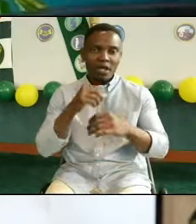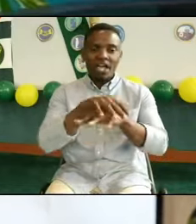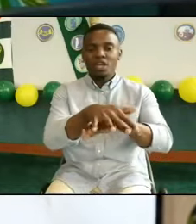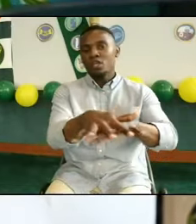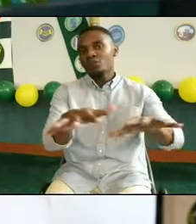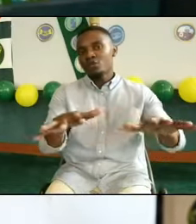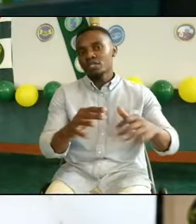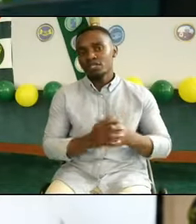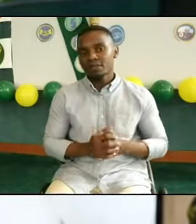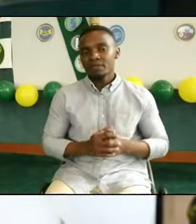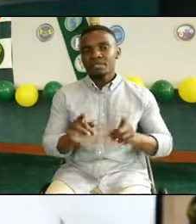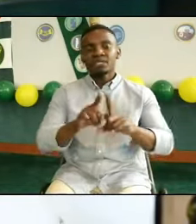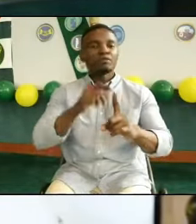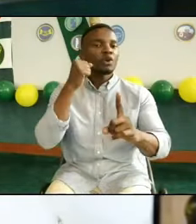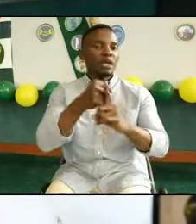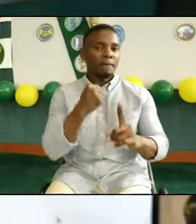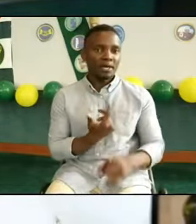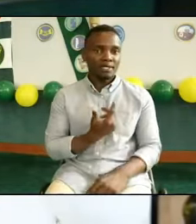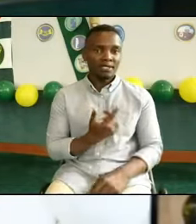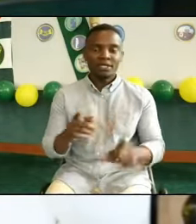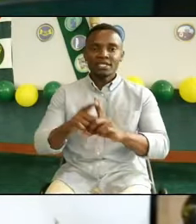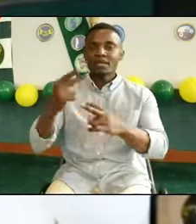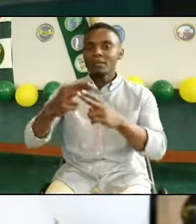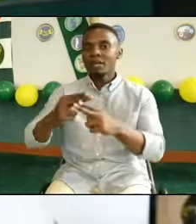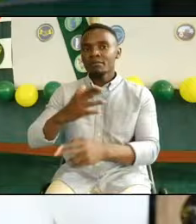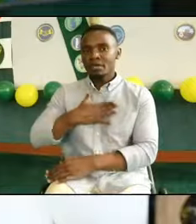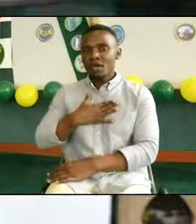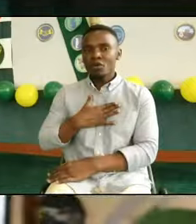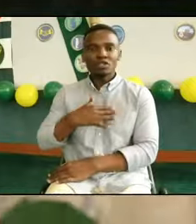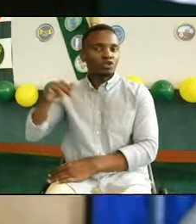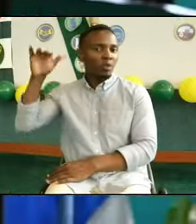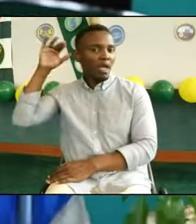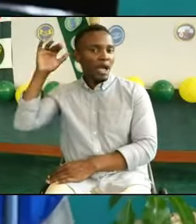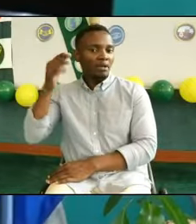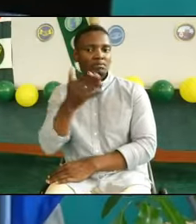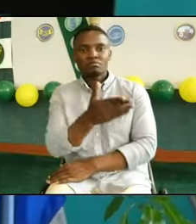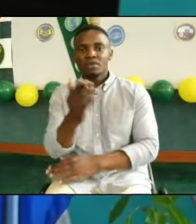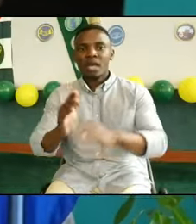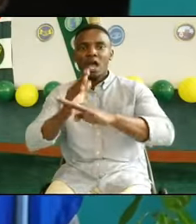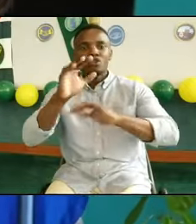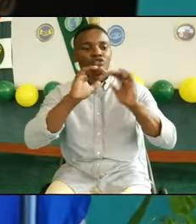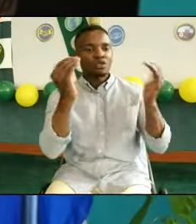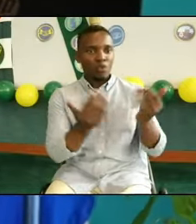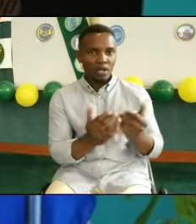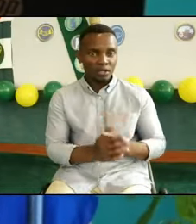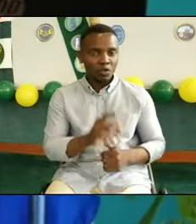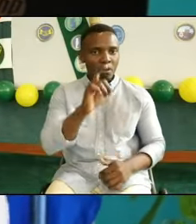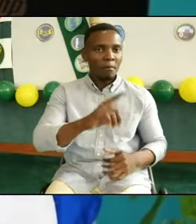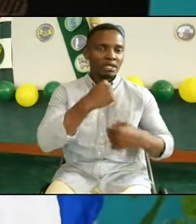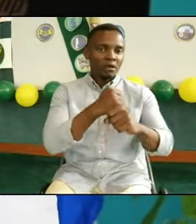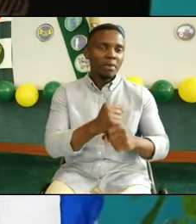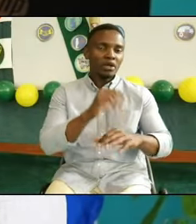influential. He wants us to make impact. He wants our names to be heard around the globe. So our decisions must be very carefully